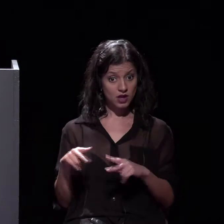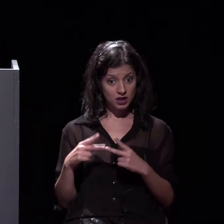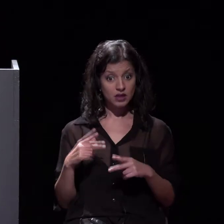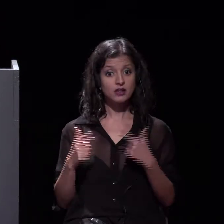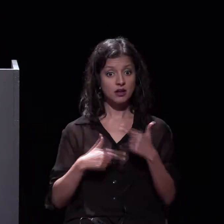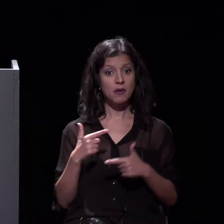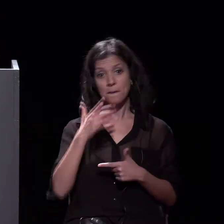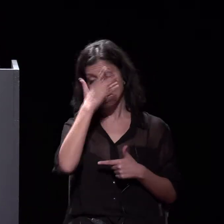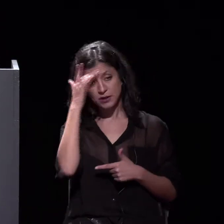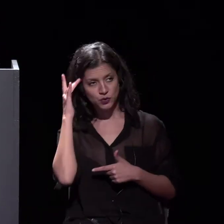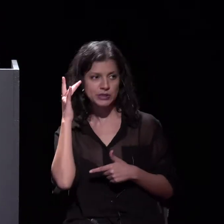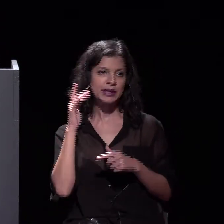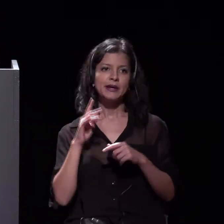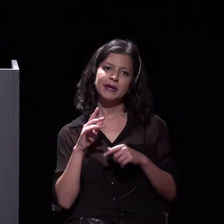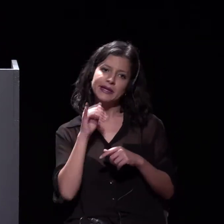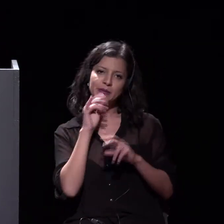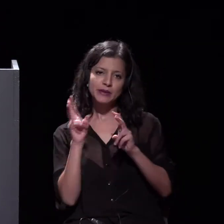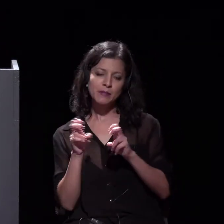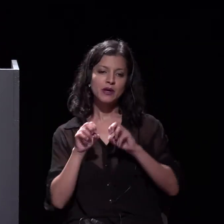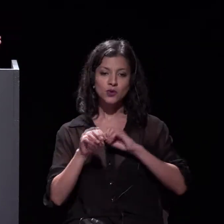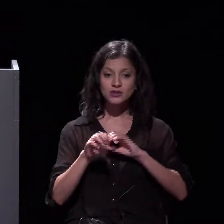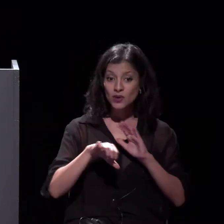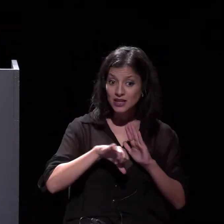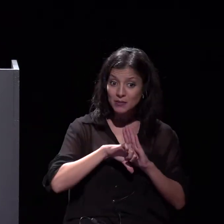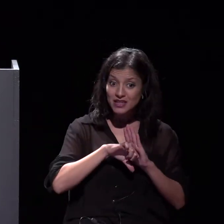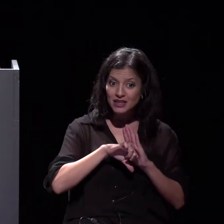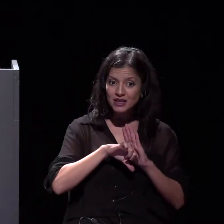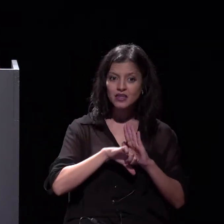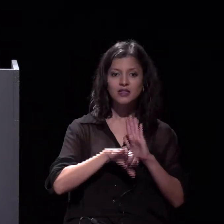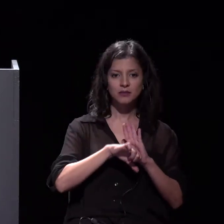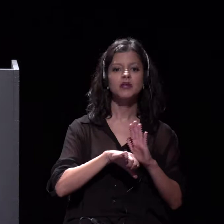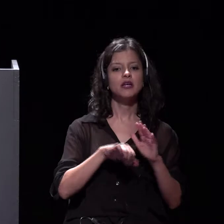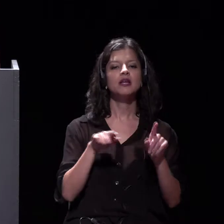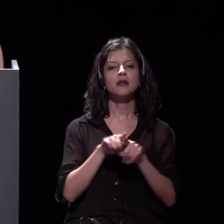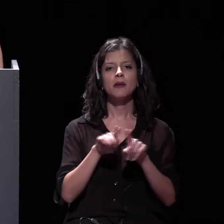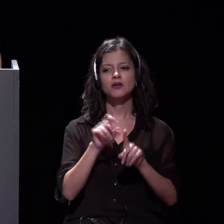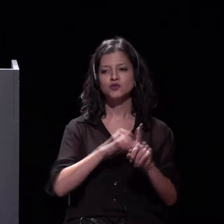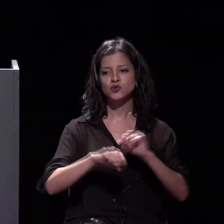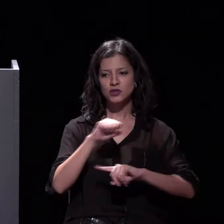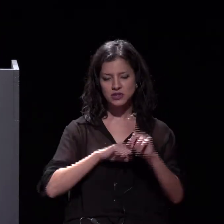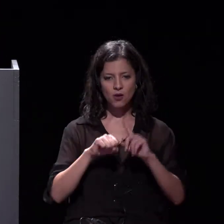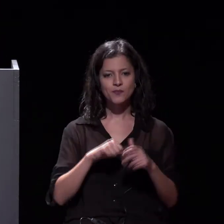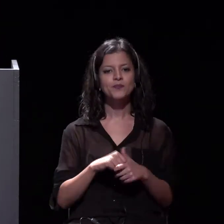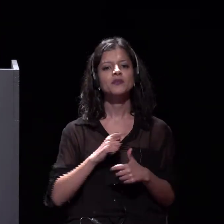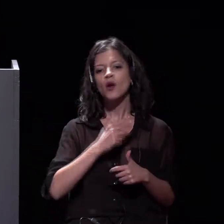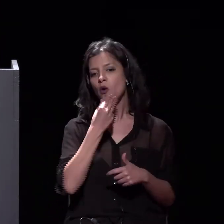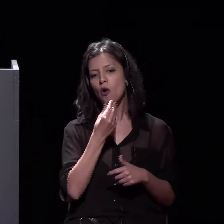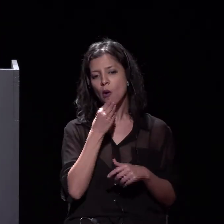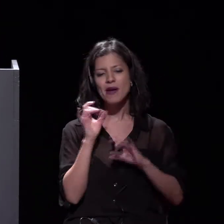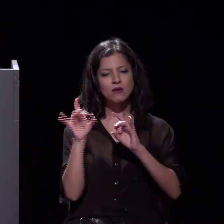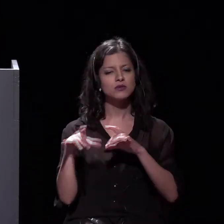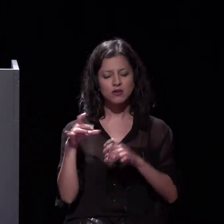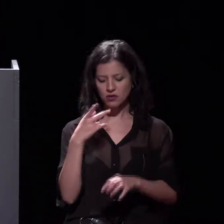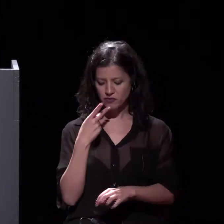education. A young Australian curator, I have no idea who this one is, retorted, most of our institutions are not